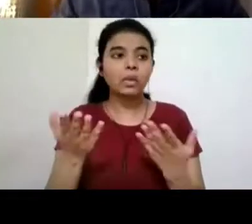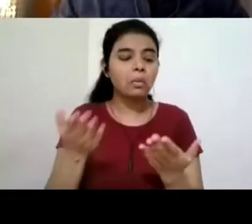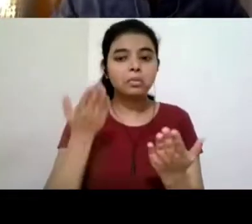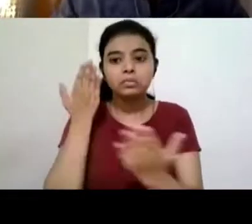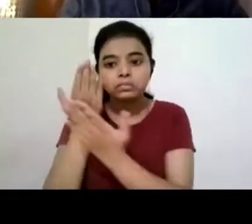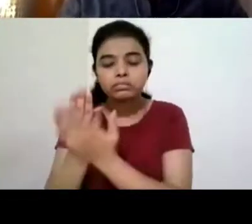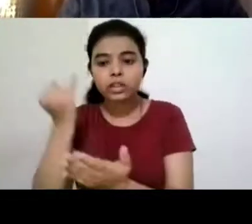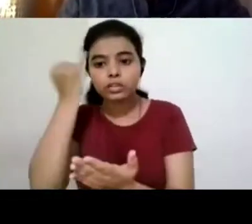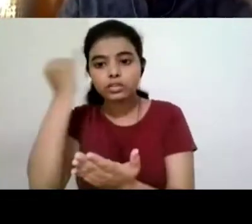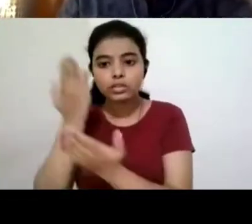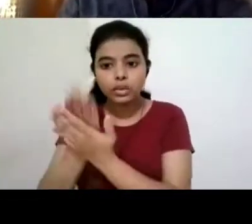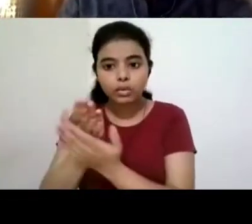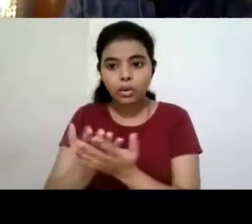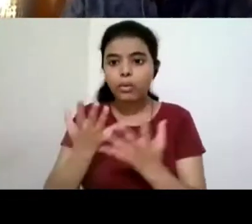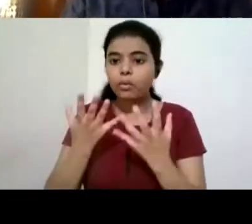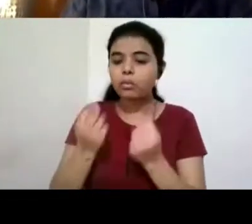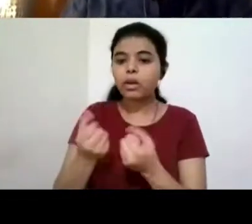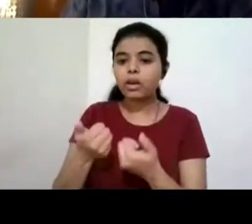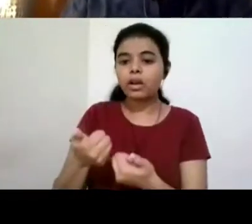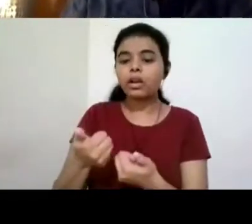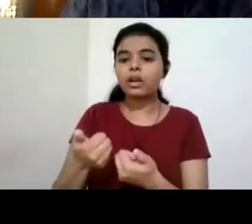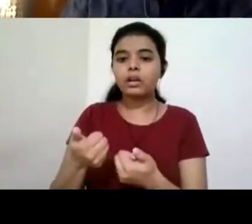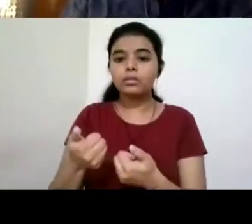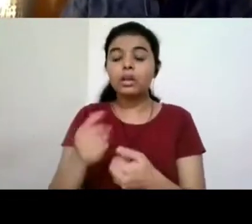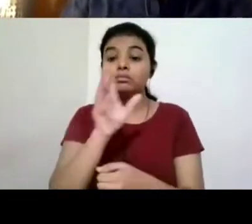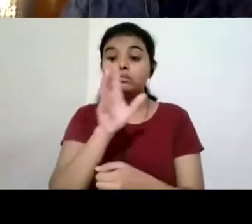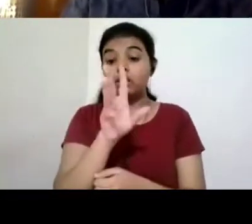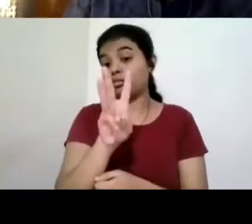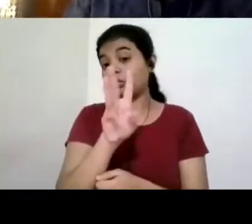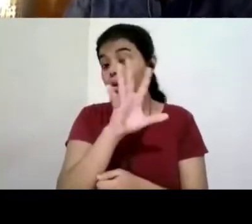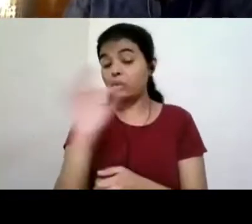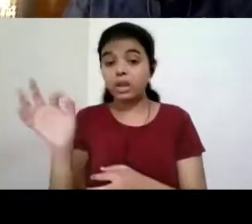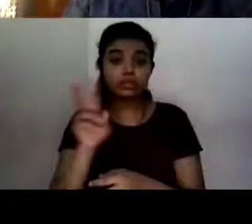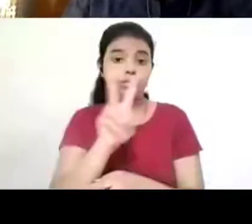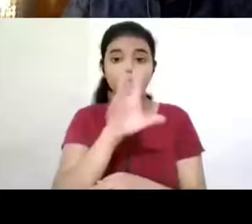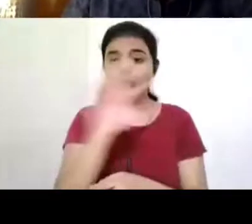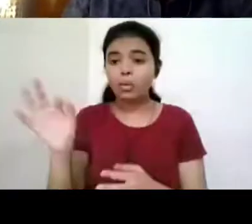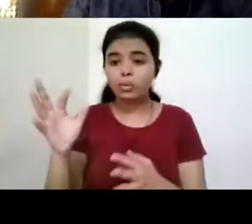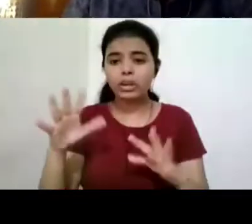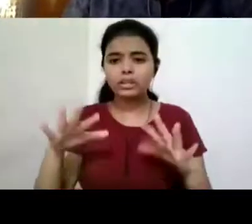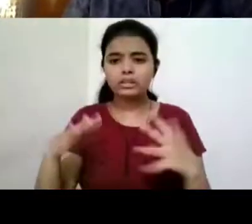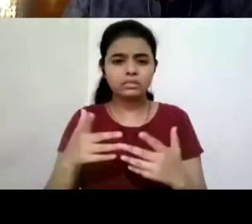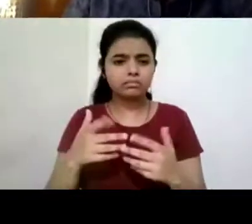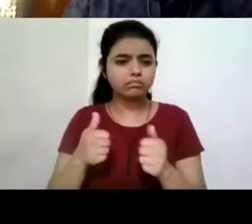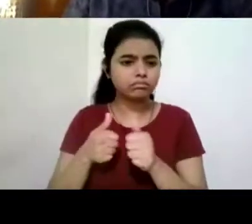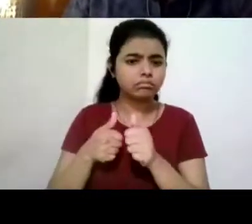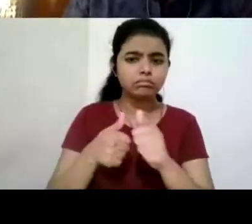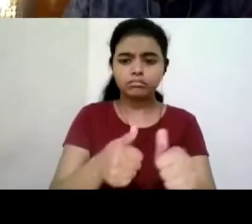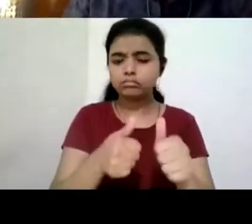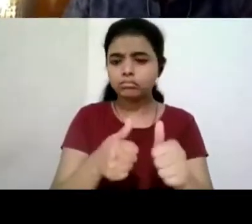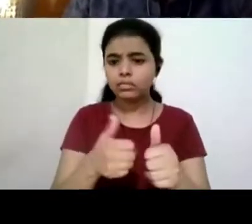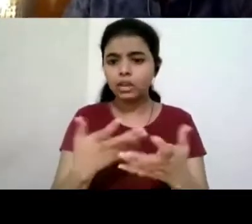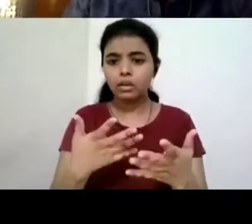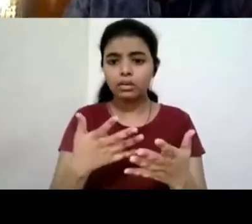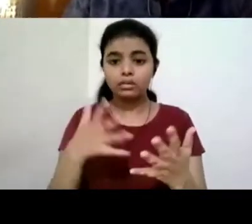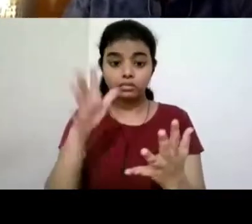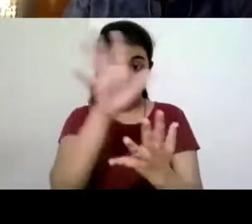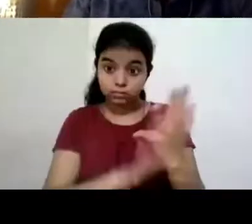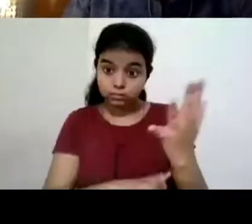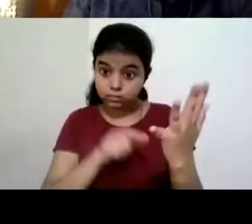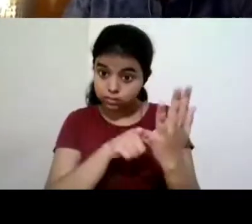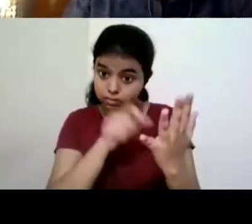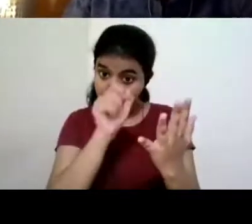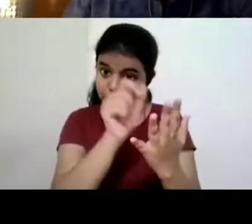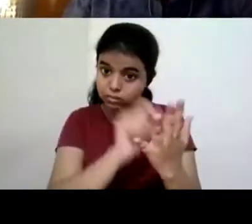suggestions, recommendations, you will say it should come in 3 weeks or 2 weeks. And then whether it goes into the draft or it goes into